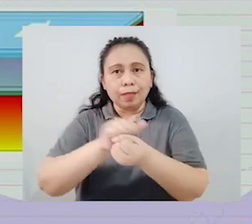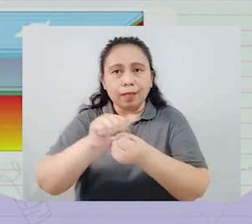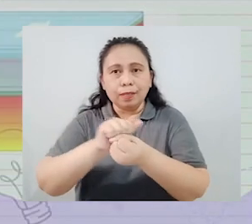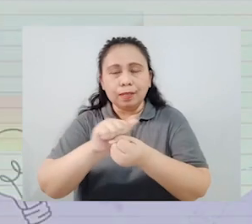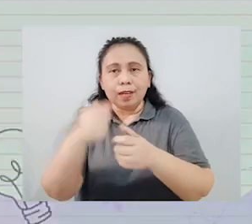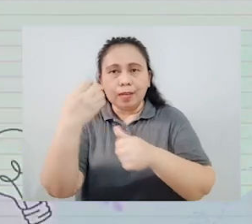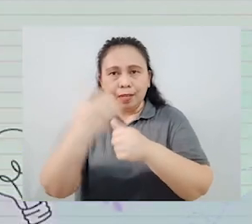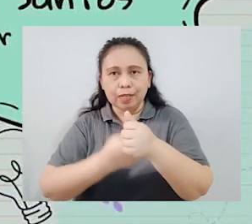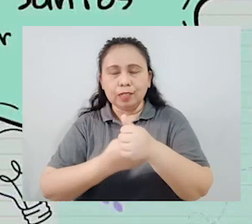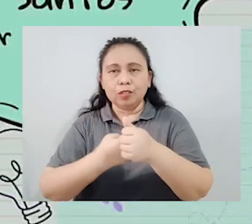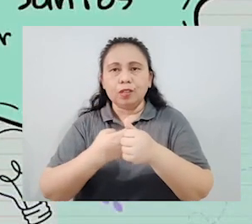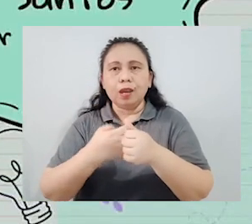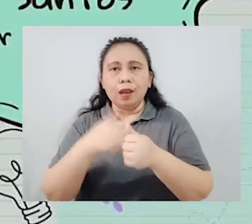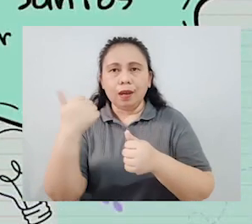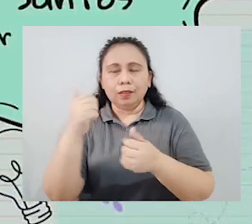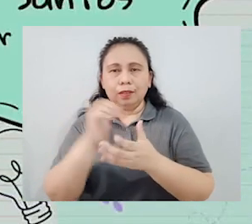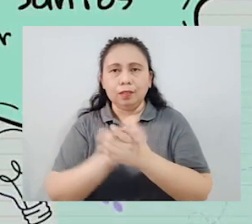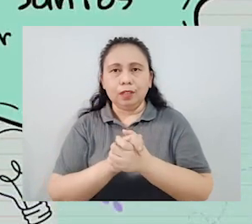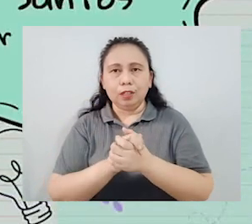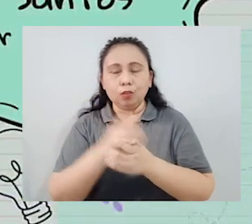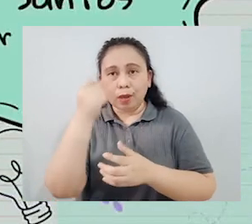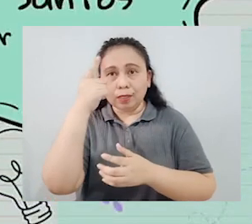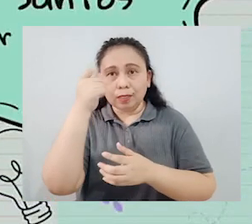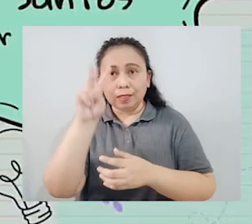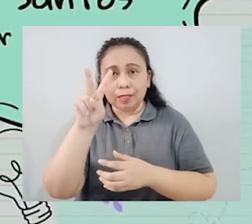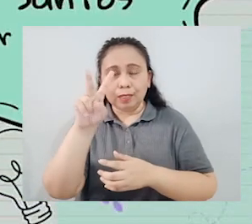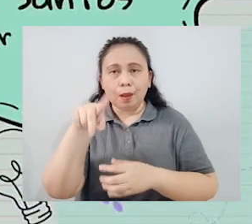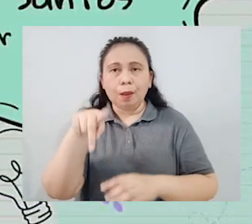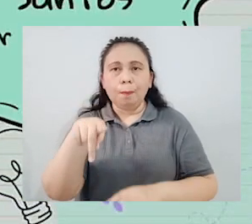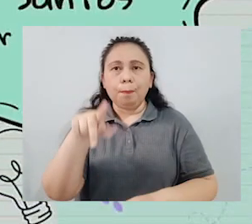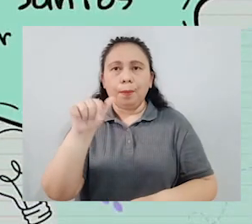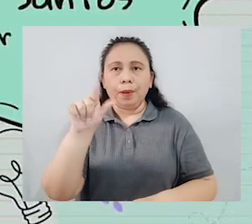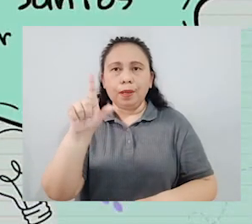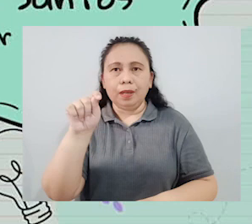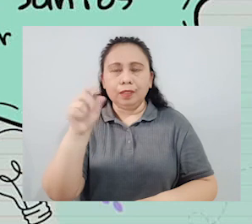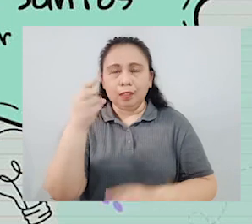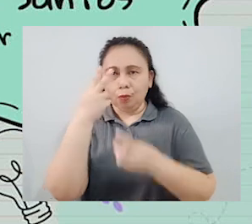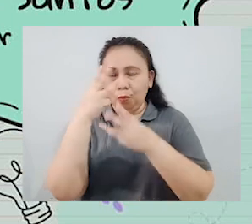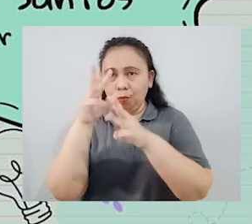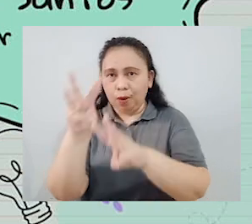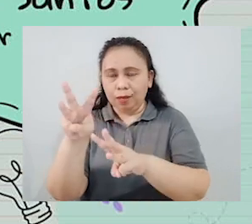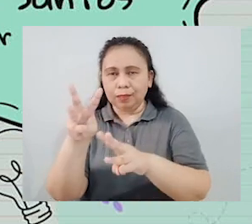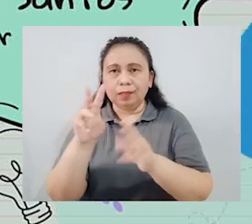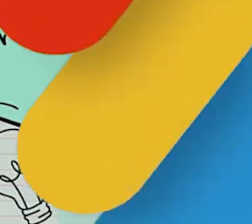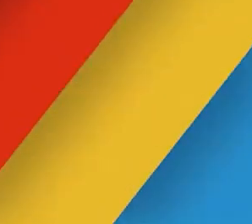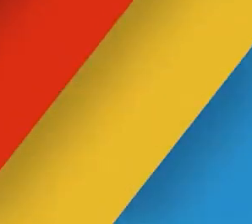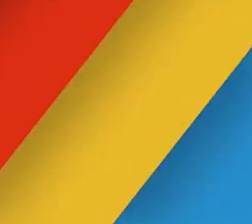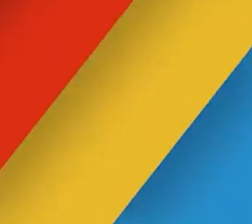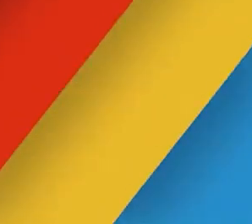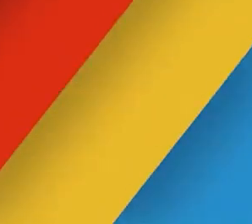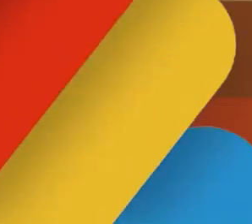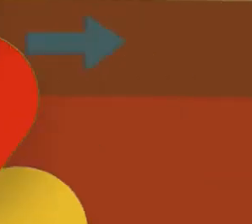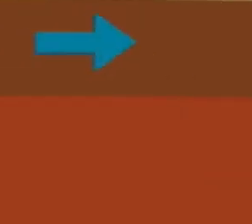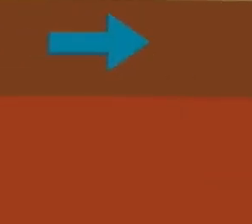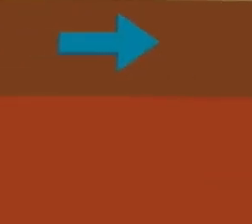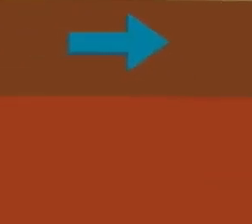To better understand these two plate boundaries, let us watch these video clips once more.